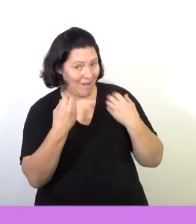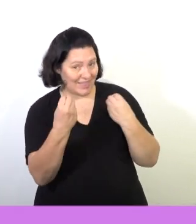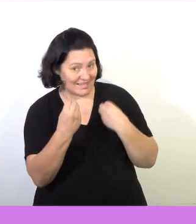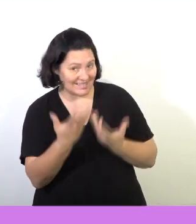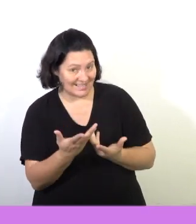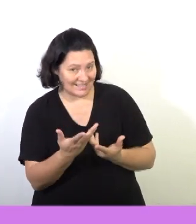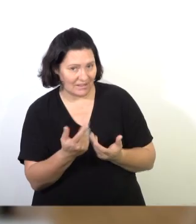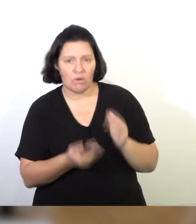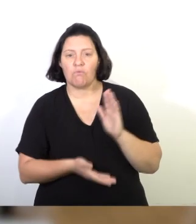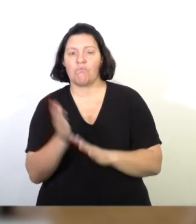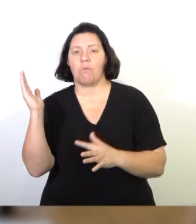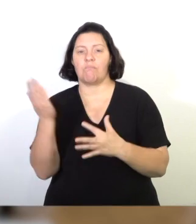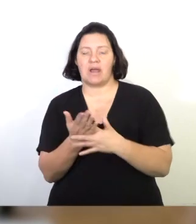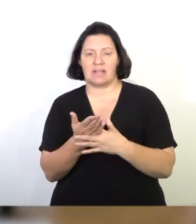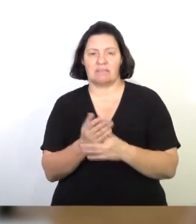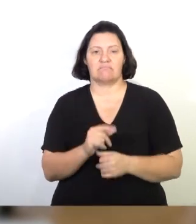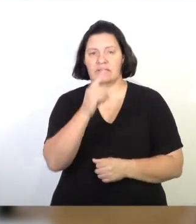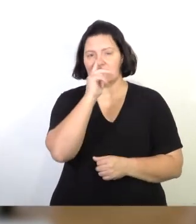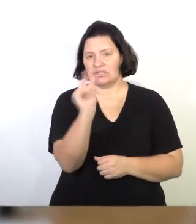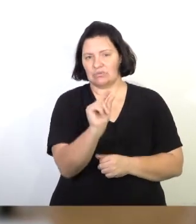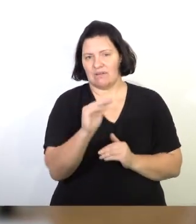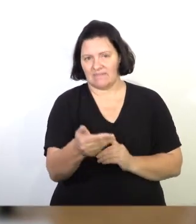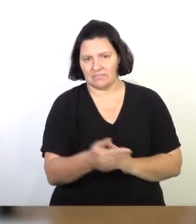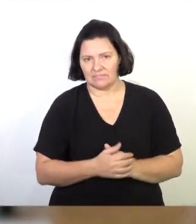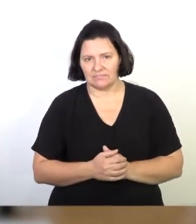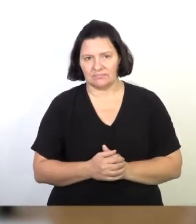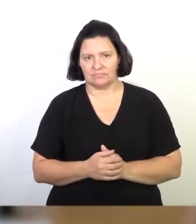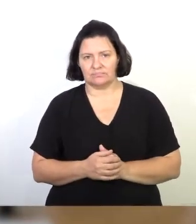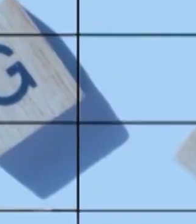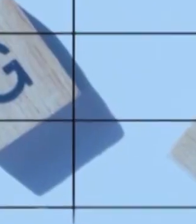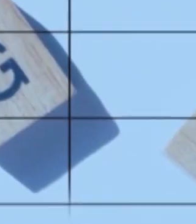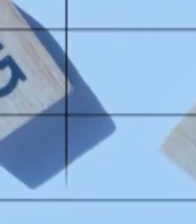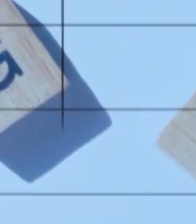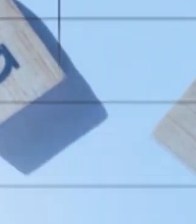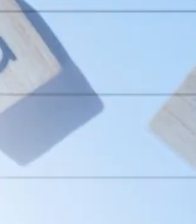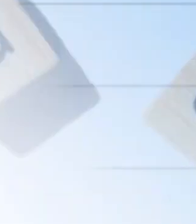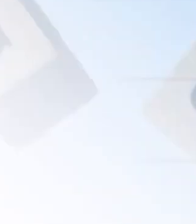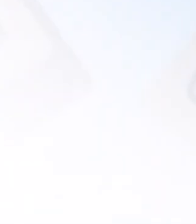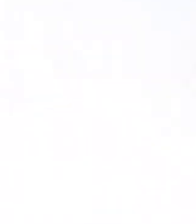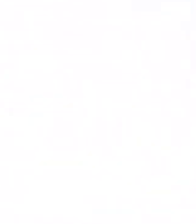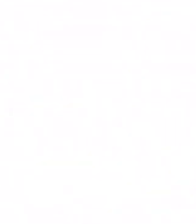enjoying the lesson. Let's go for an ad break. I will see you after this.